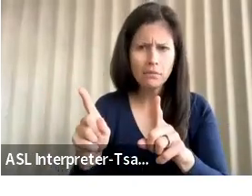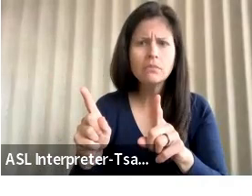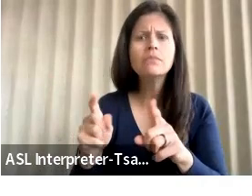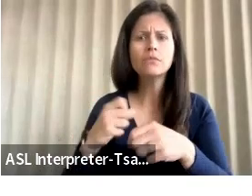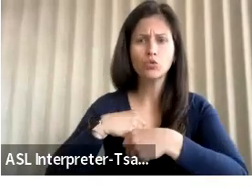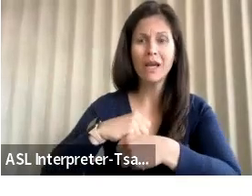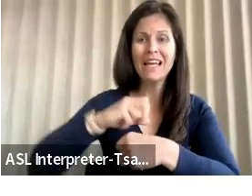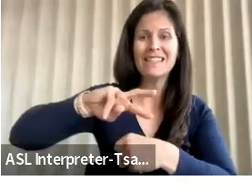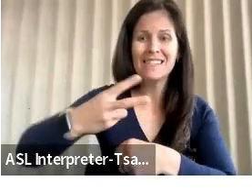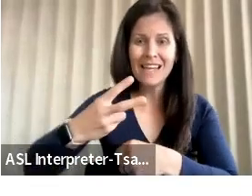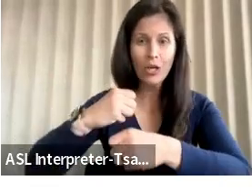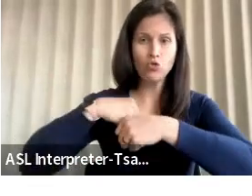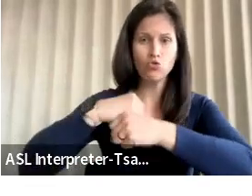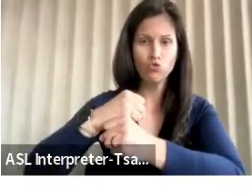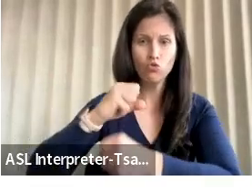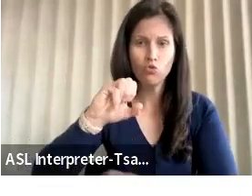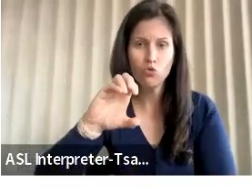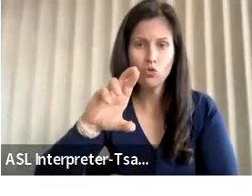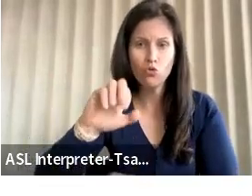link for both steps.